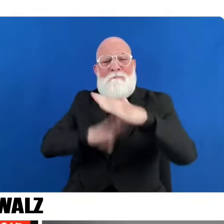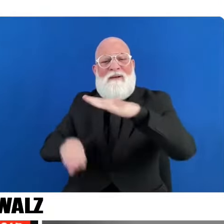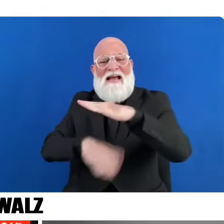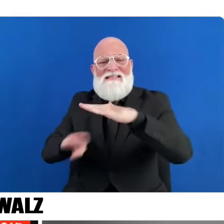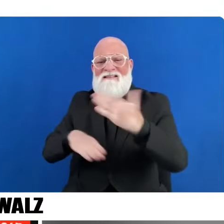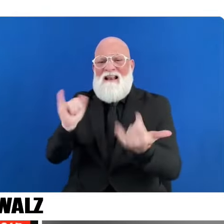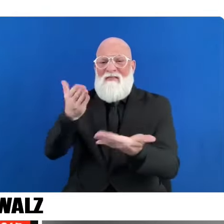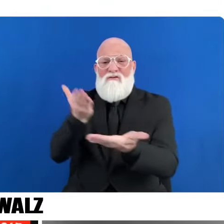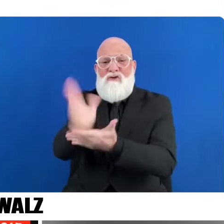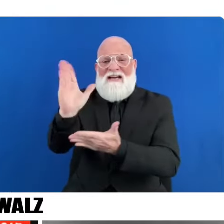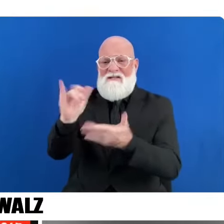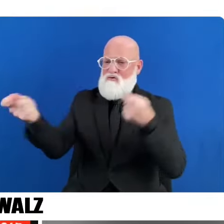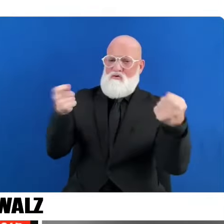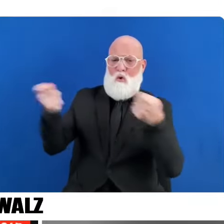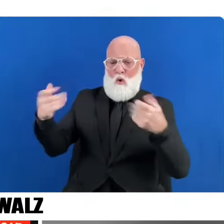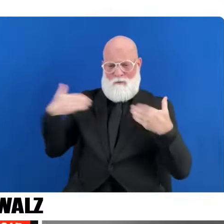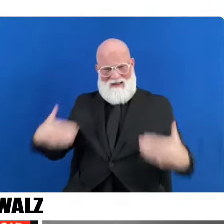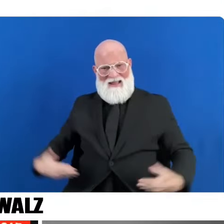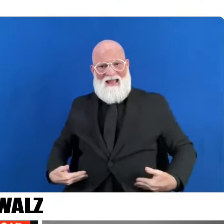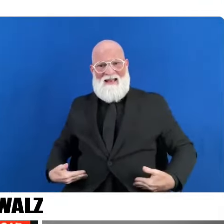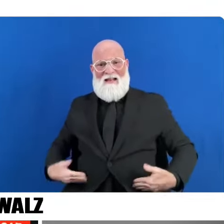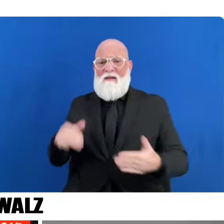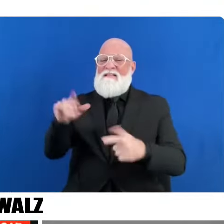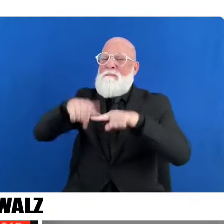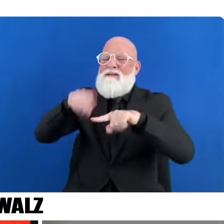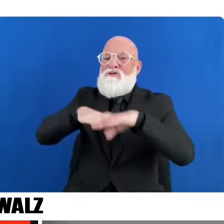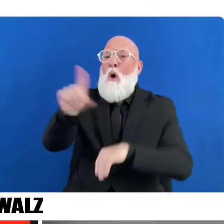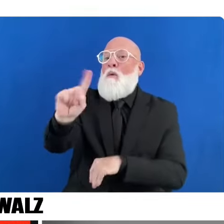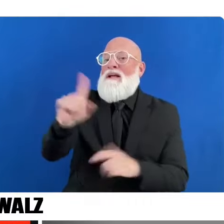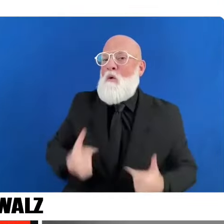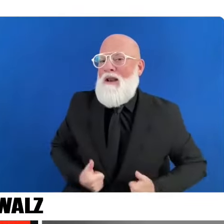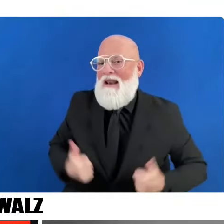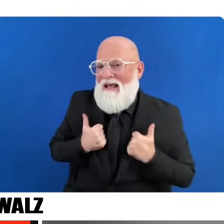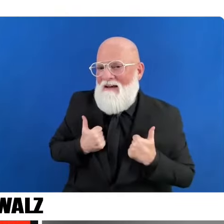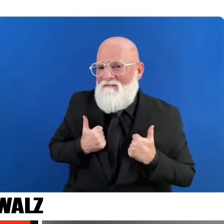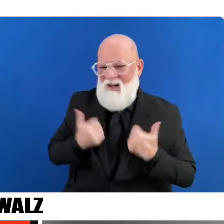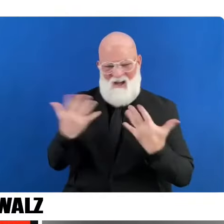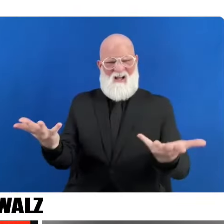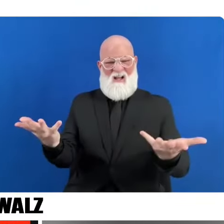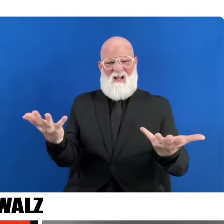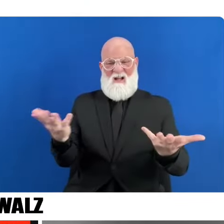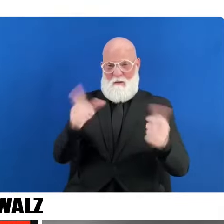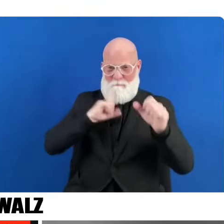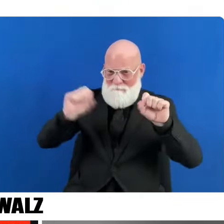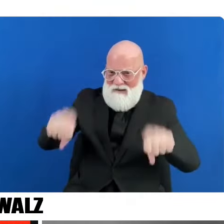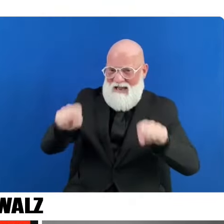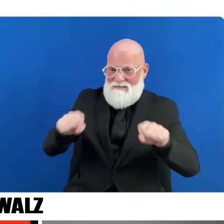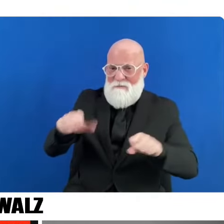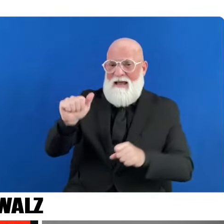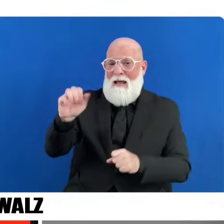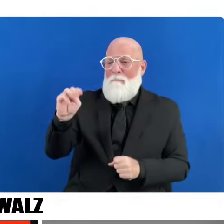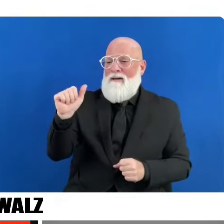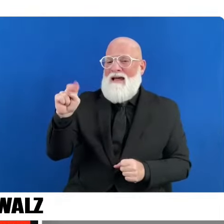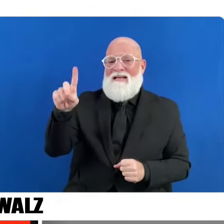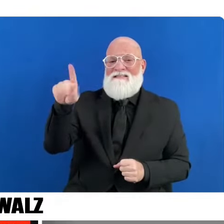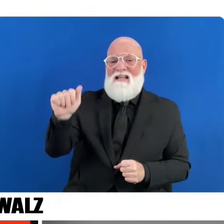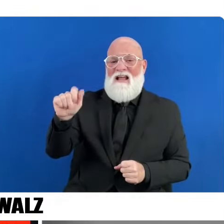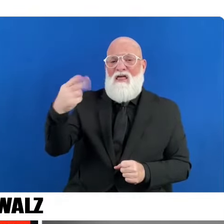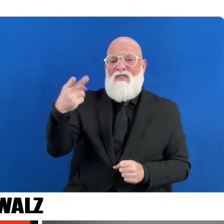is determined on geography? There's a very real chance, had Amber Thurman lived in Minnesota, she would be alive